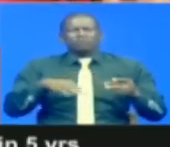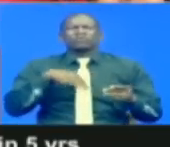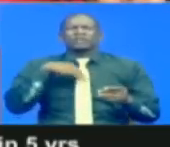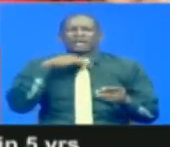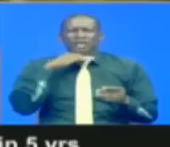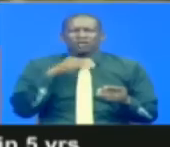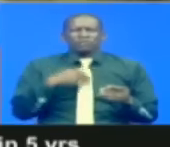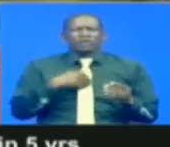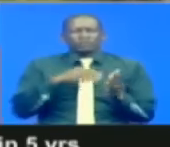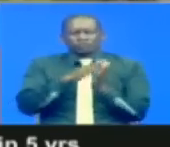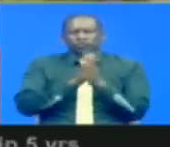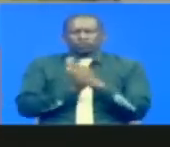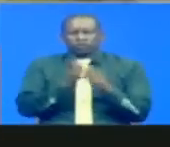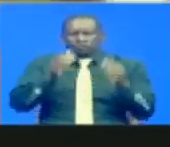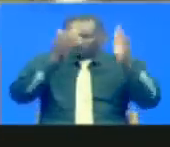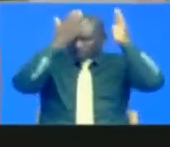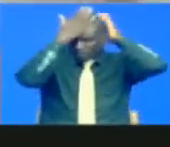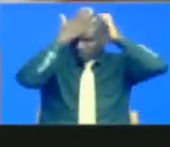Kakamega.